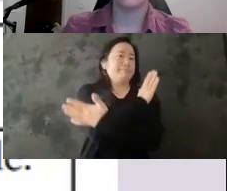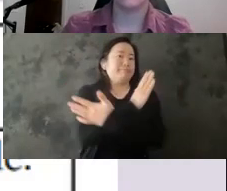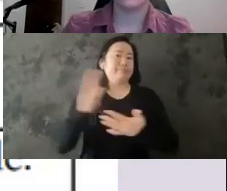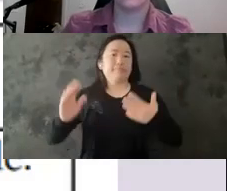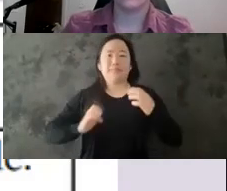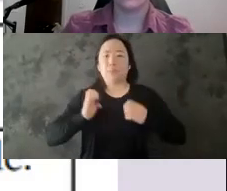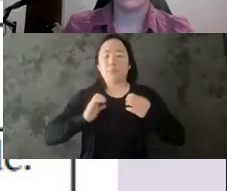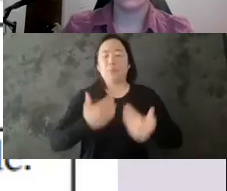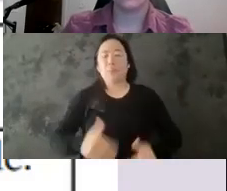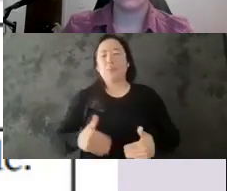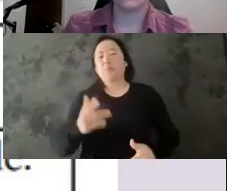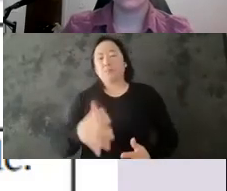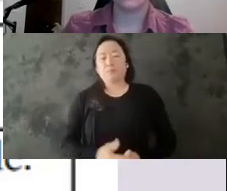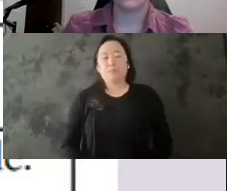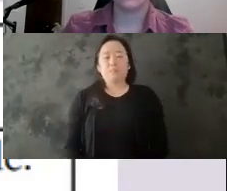so far.